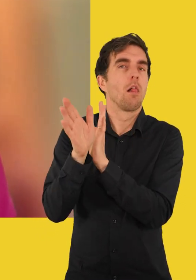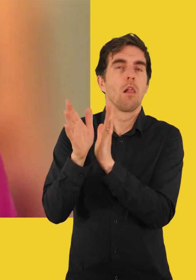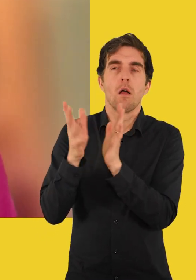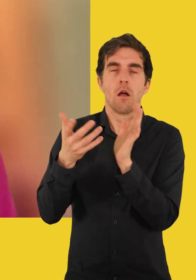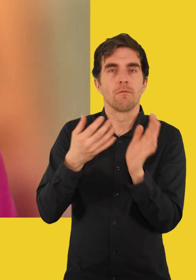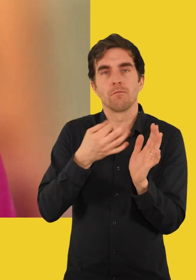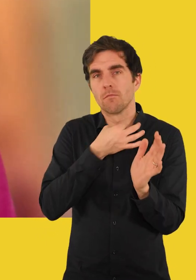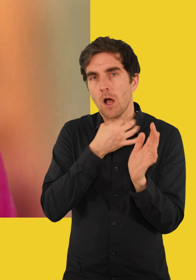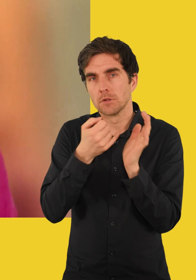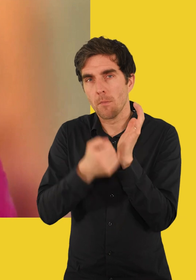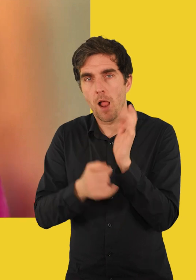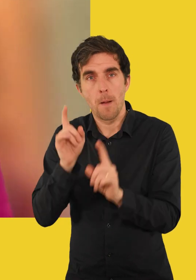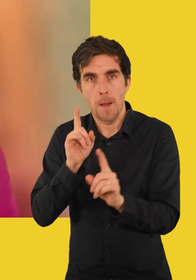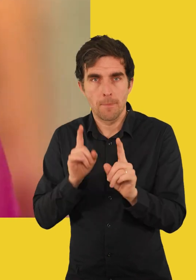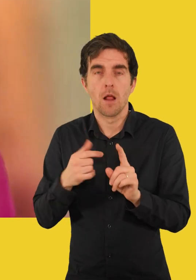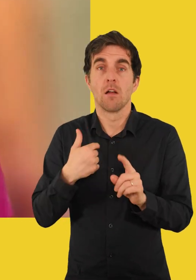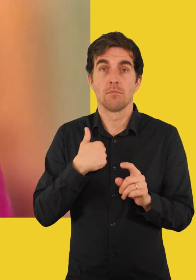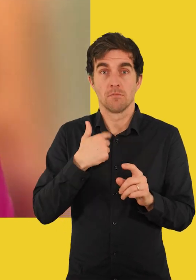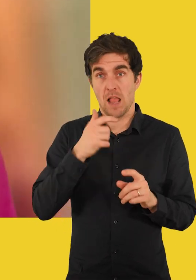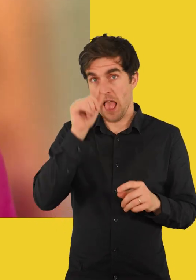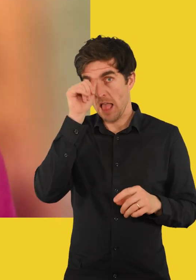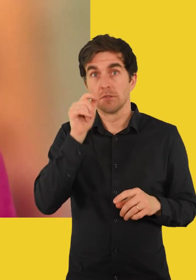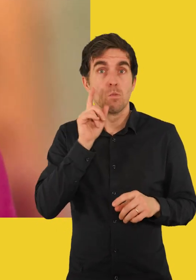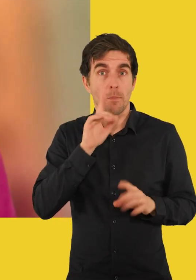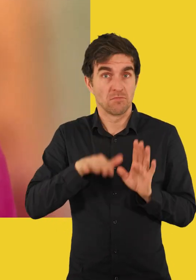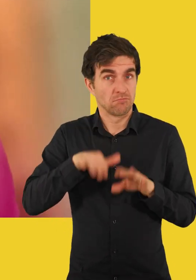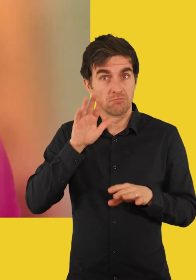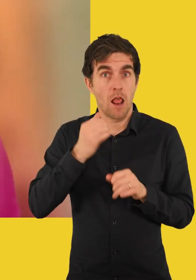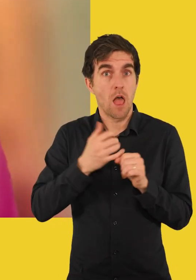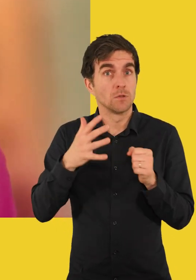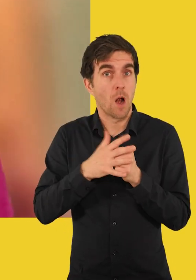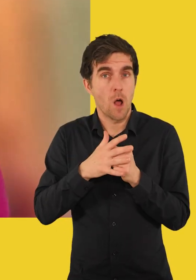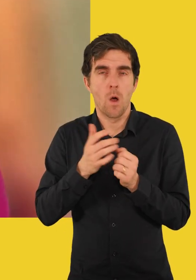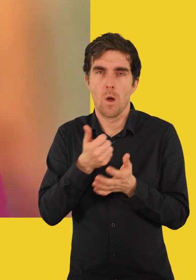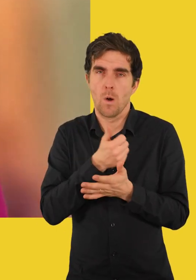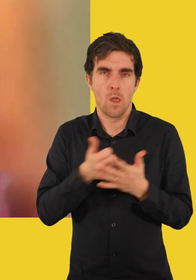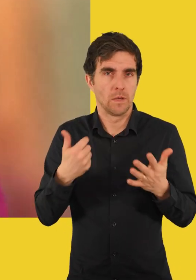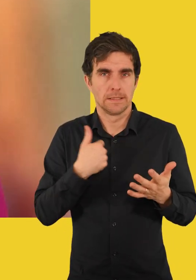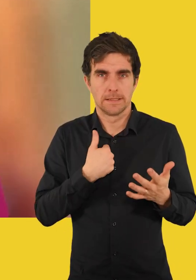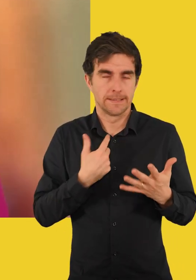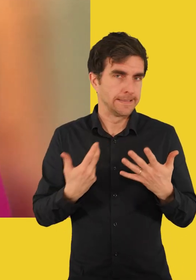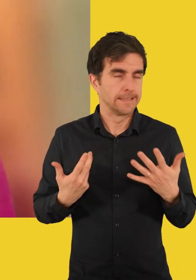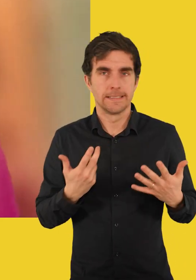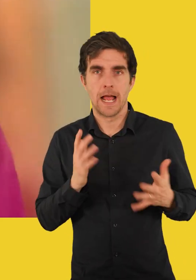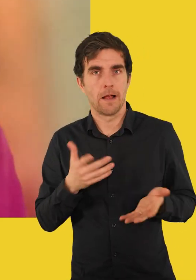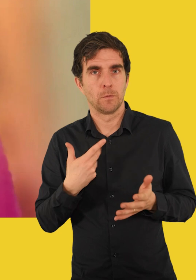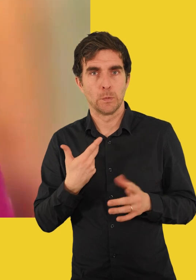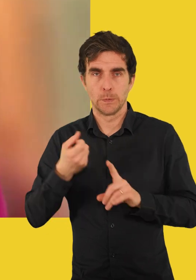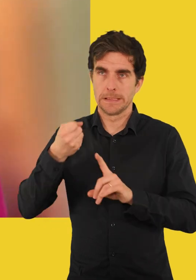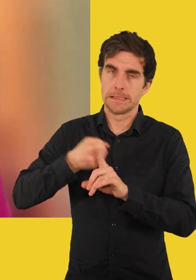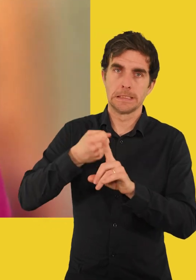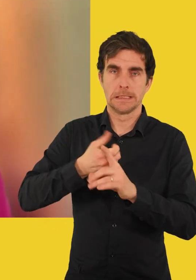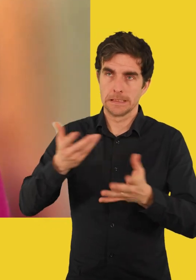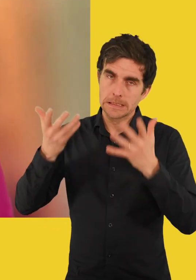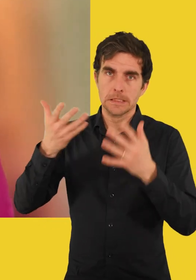and vulnerable people. Also, being an Indian living in Glasgow, I often find myself to be the advocate or